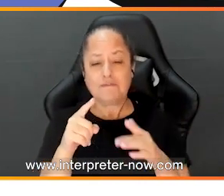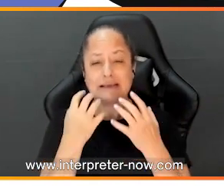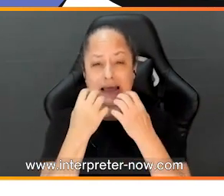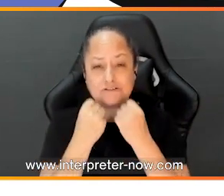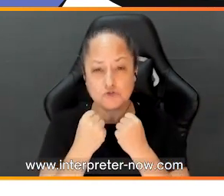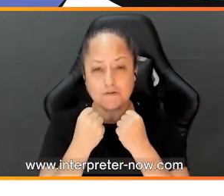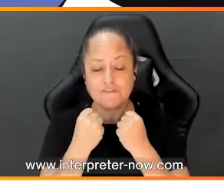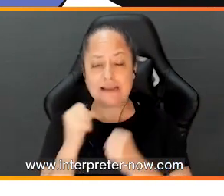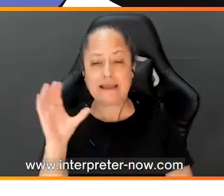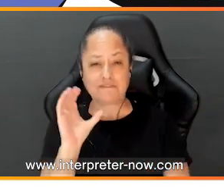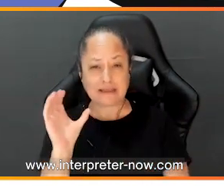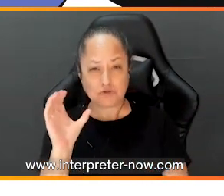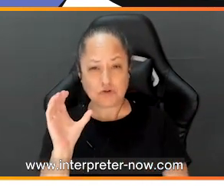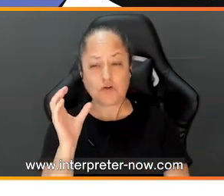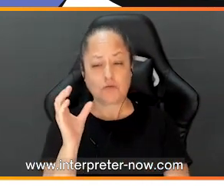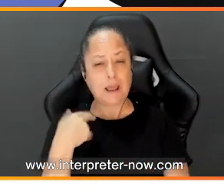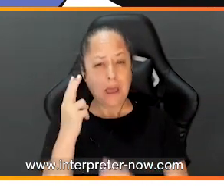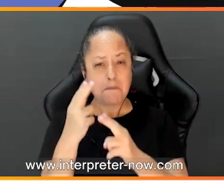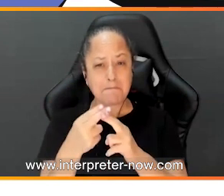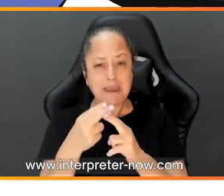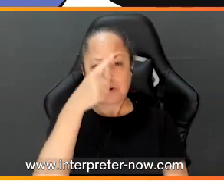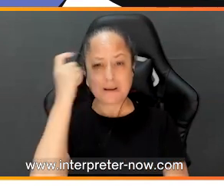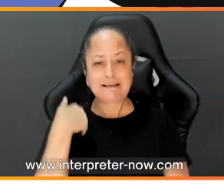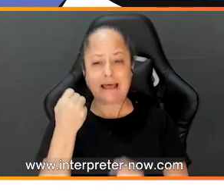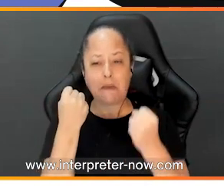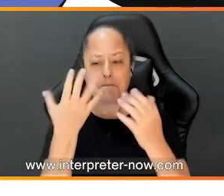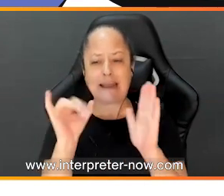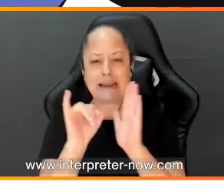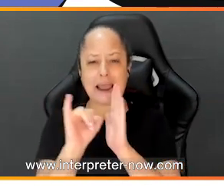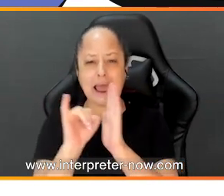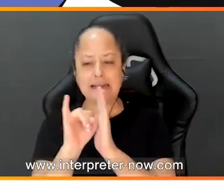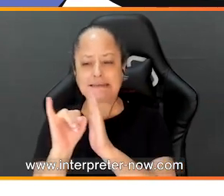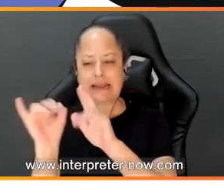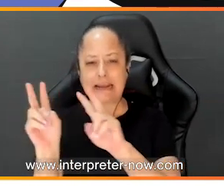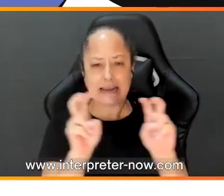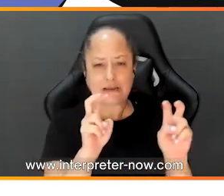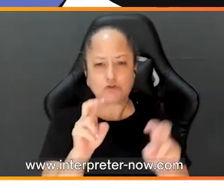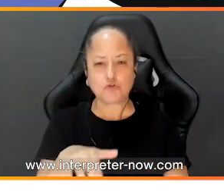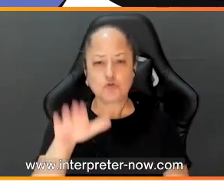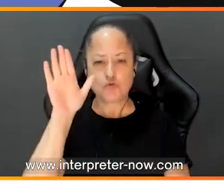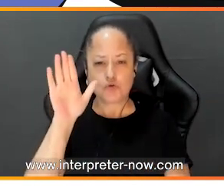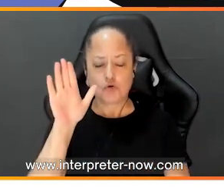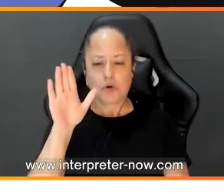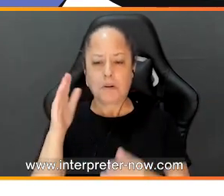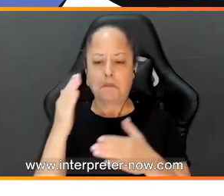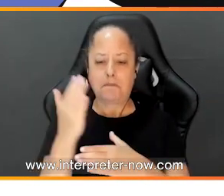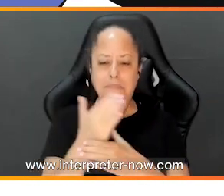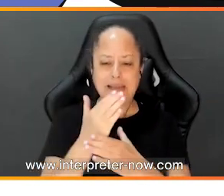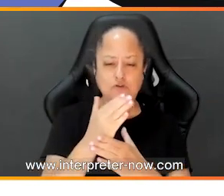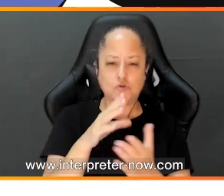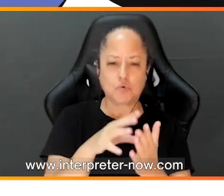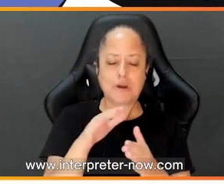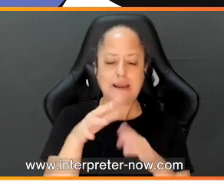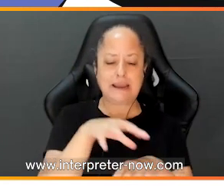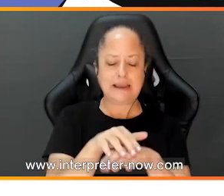fairly conservative. And why I mentioned this is because I had a lot of identity issues growing up, kind of being caught between American